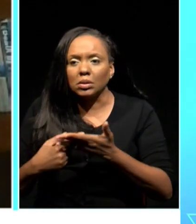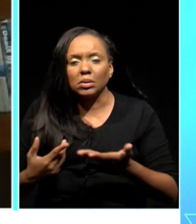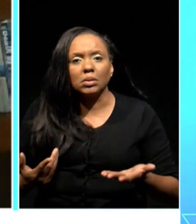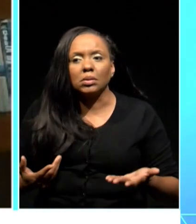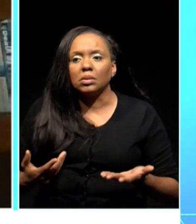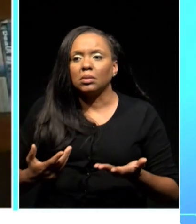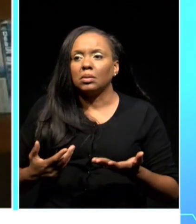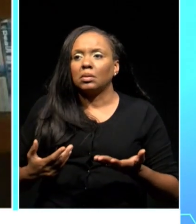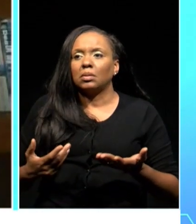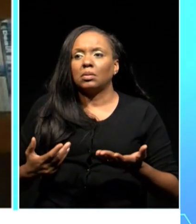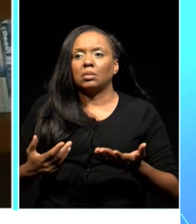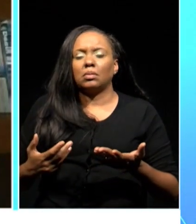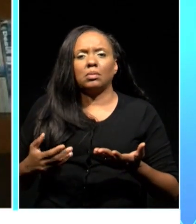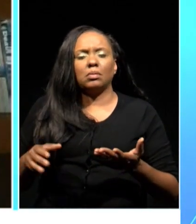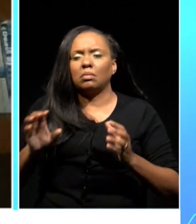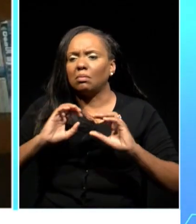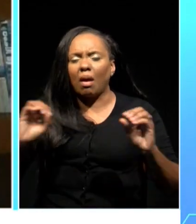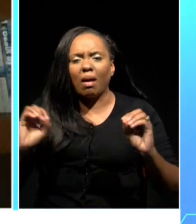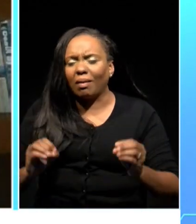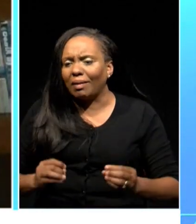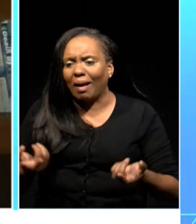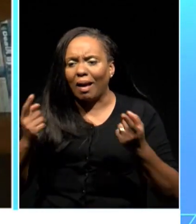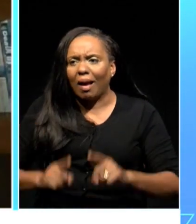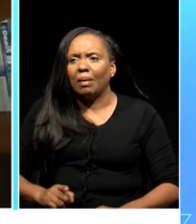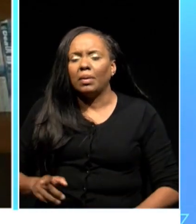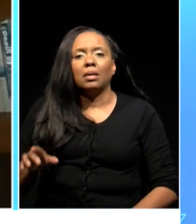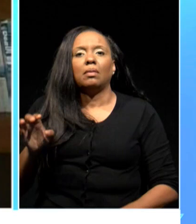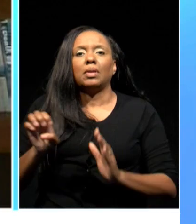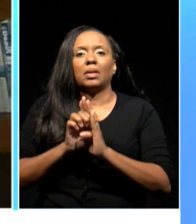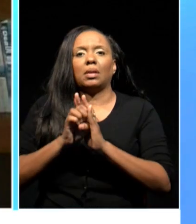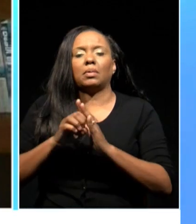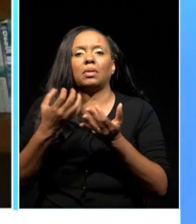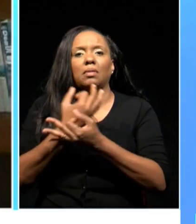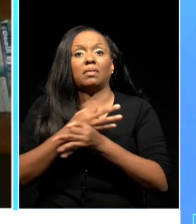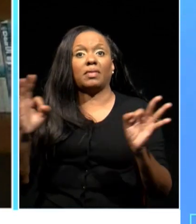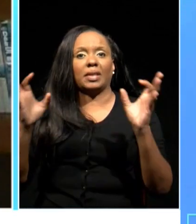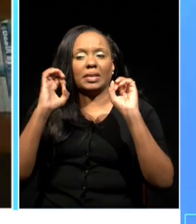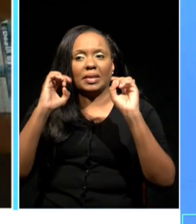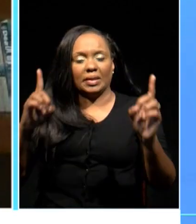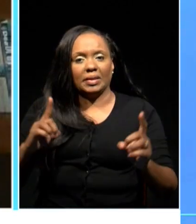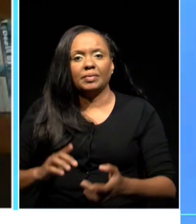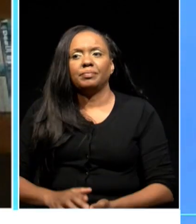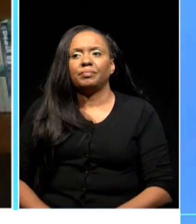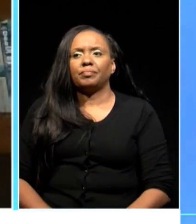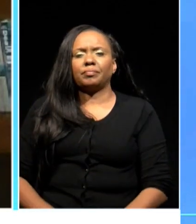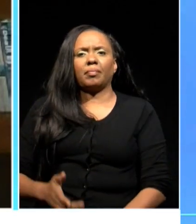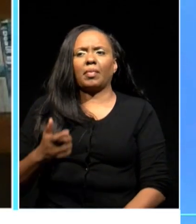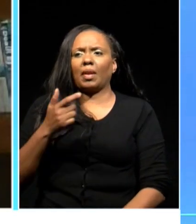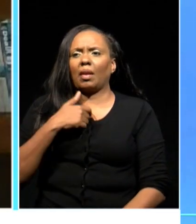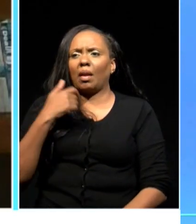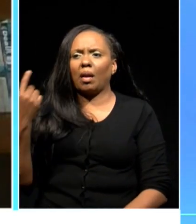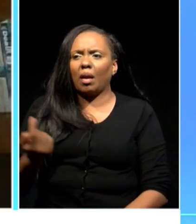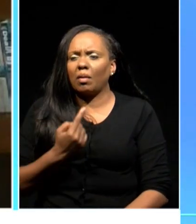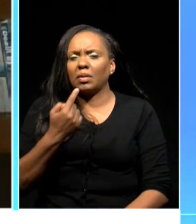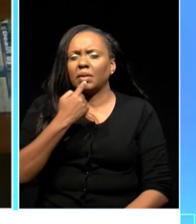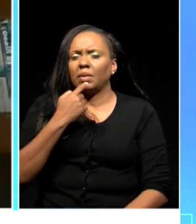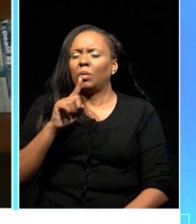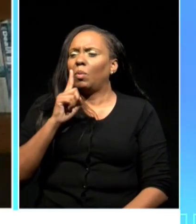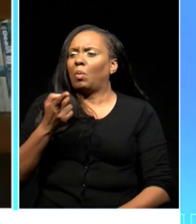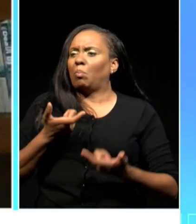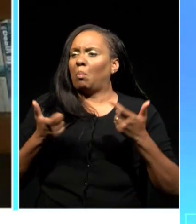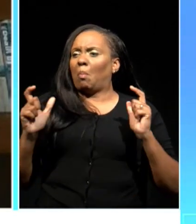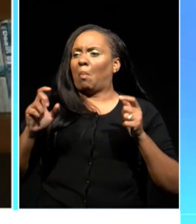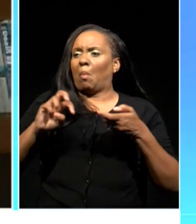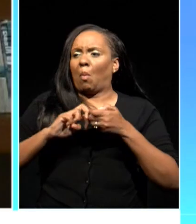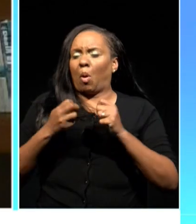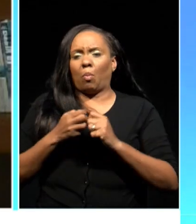even a change in outlook. I think of something like the free education question. And I've always been arguing that one of the big weaknesses of the